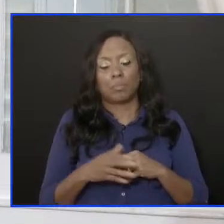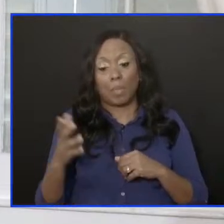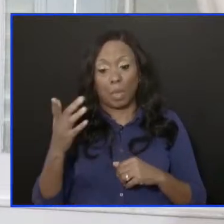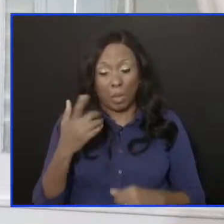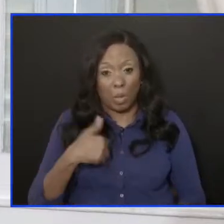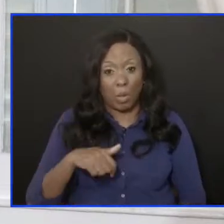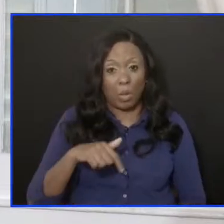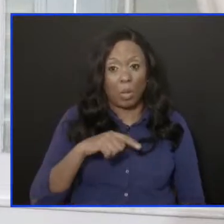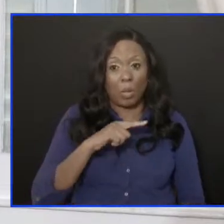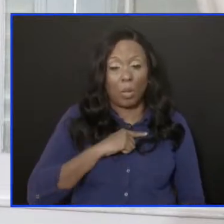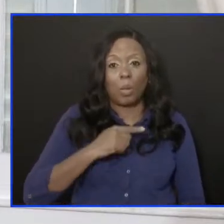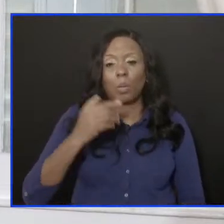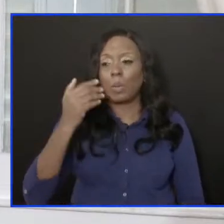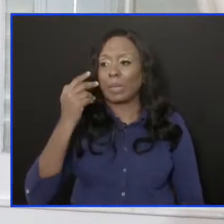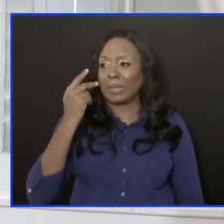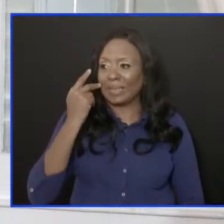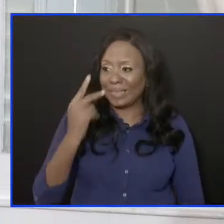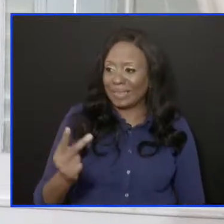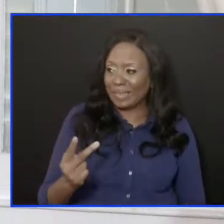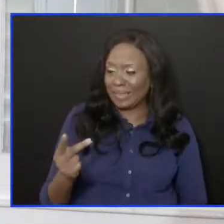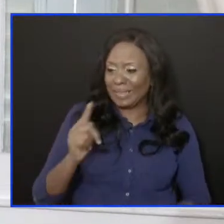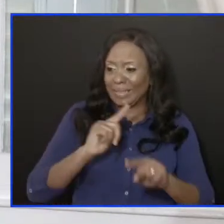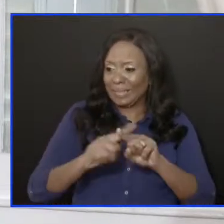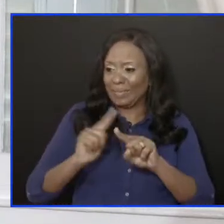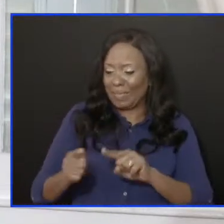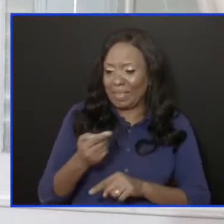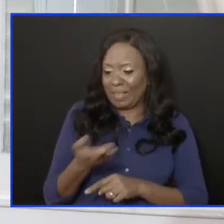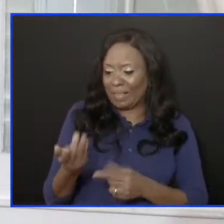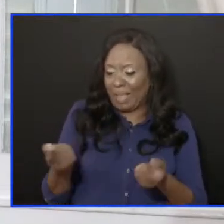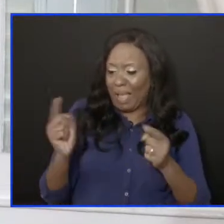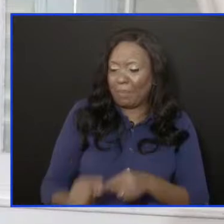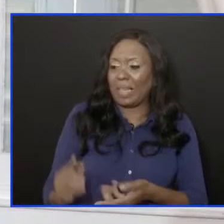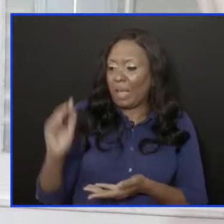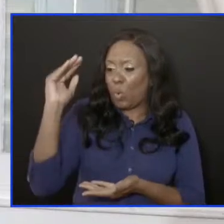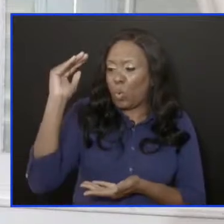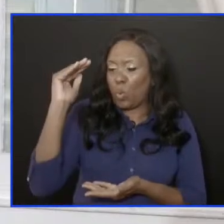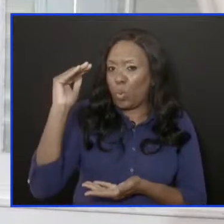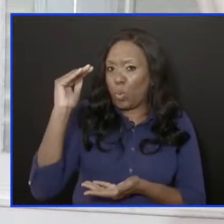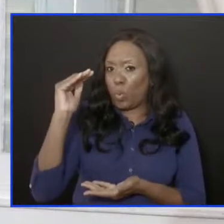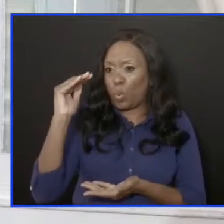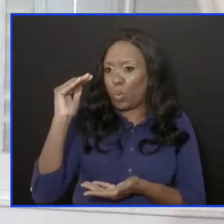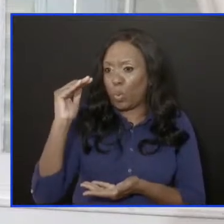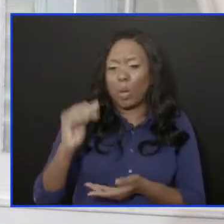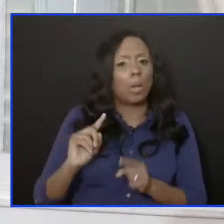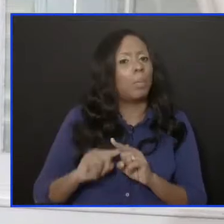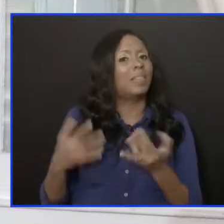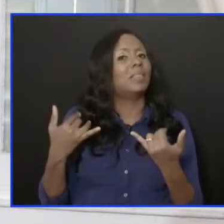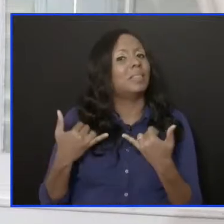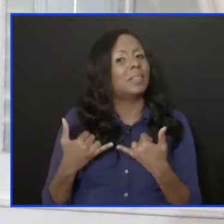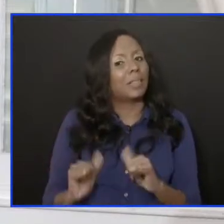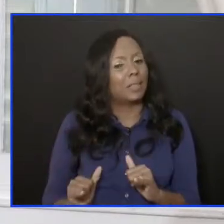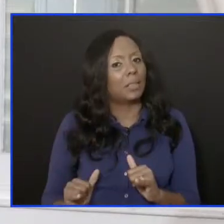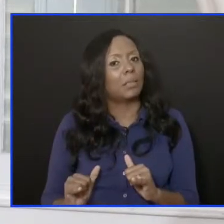are trending downwards at the moment, but we still have a very, very long way to